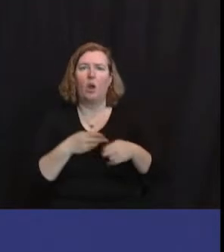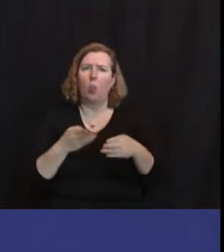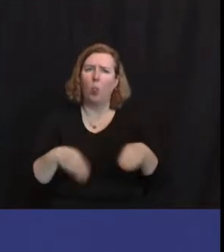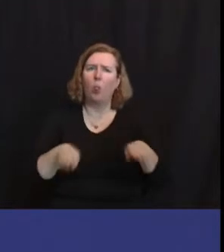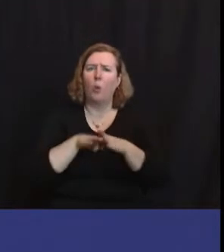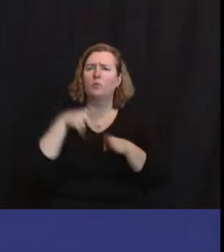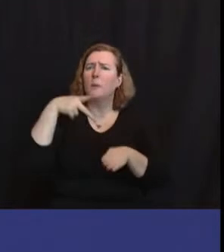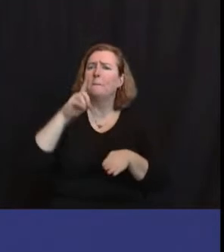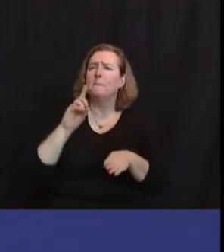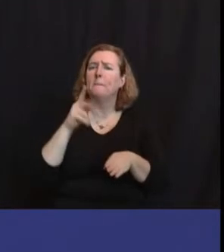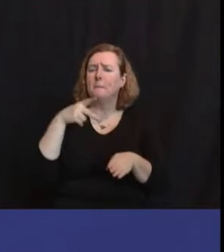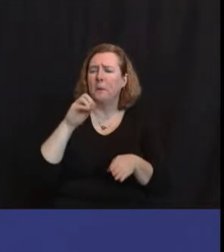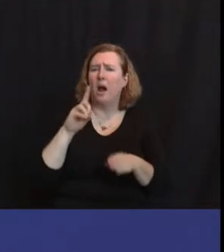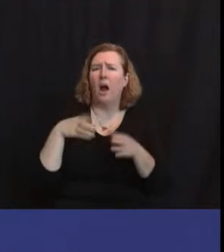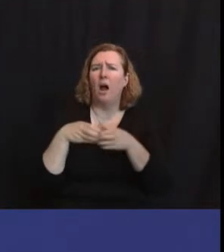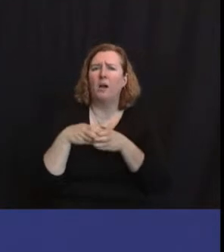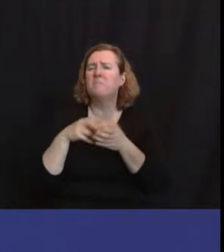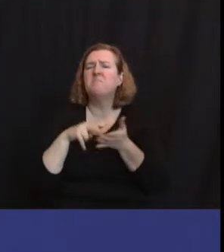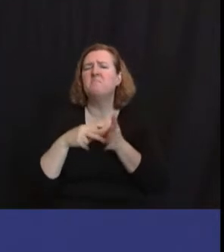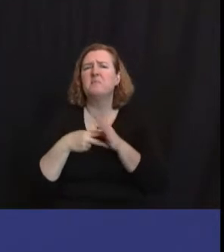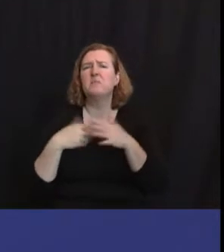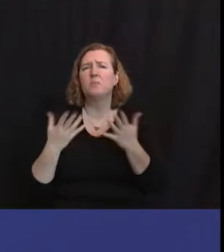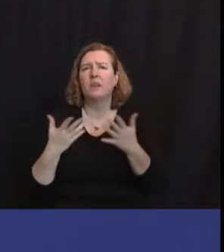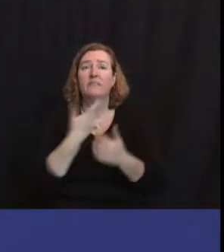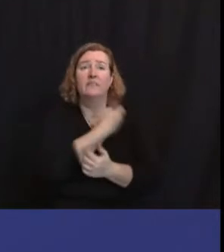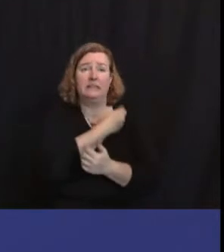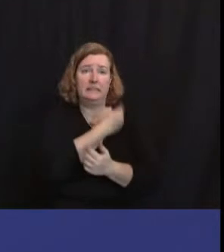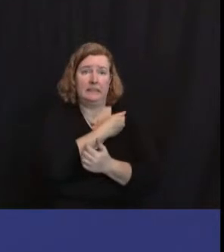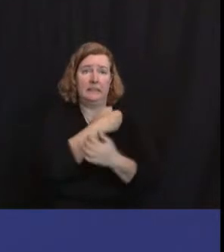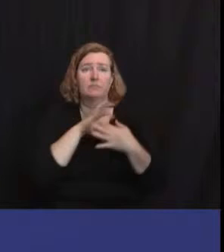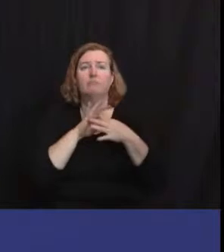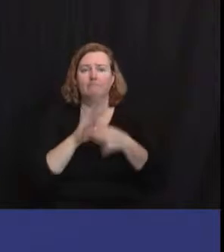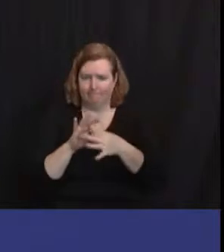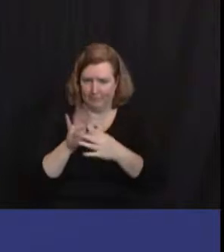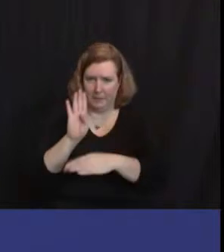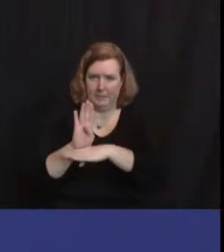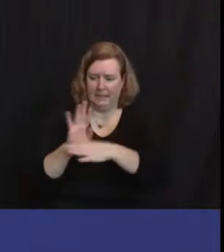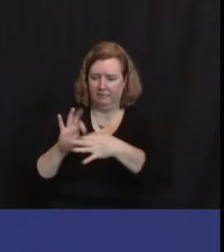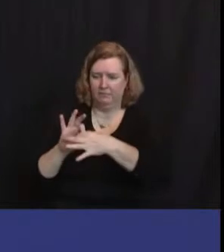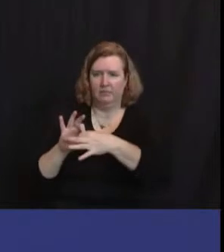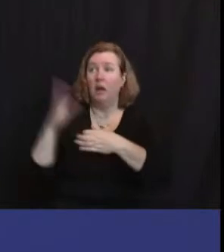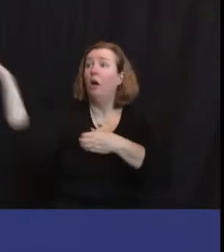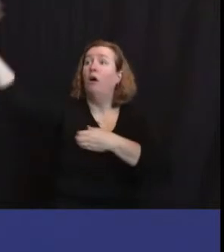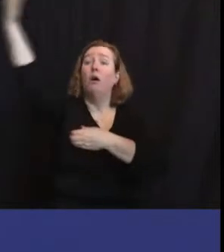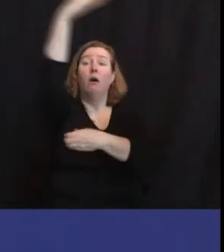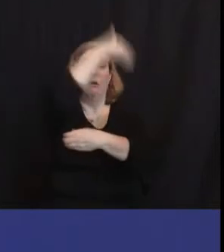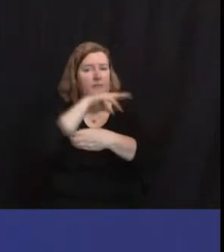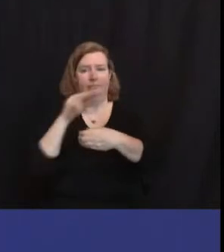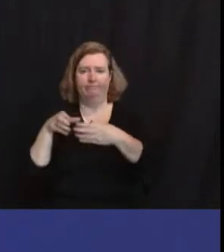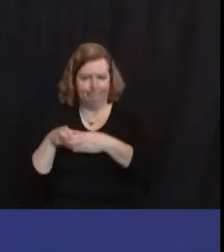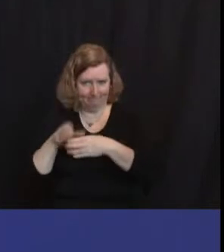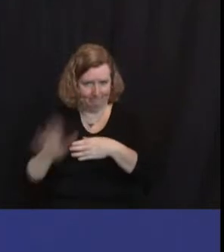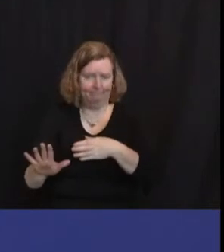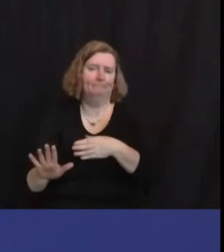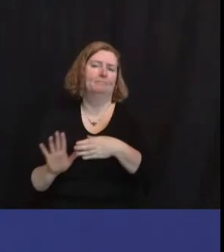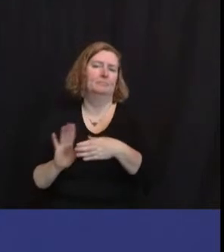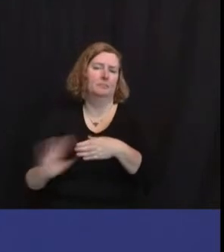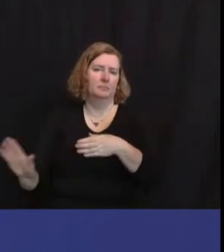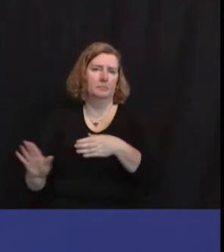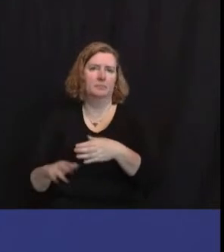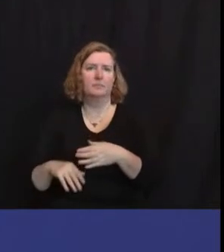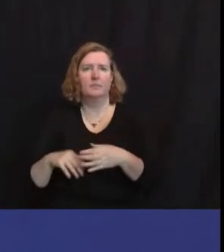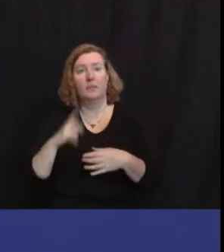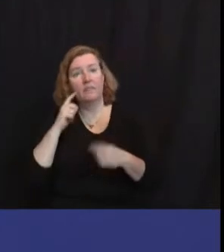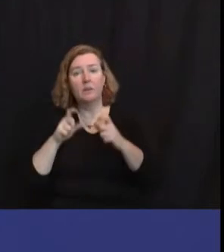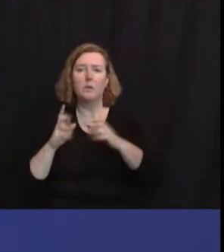that's an example. You've got to be associated with the port. And the reason why we all thought that made sense is because the concentration of where they all go to work,